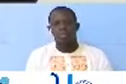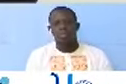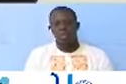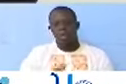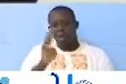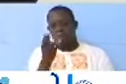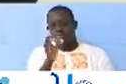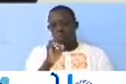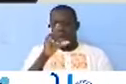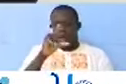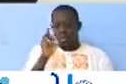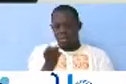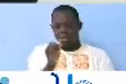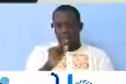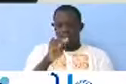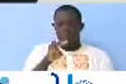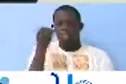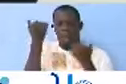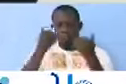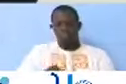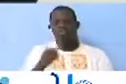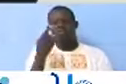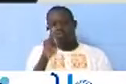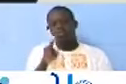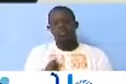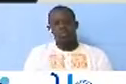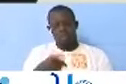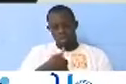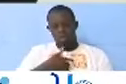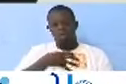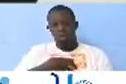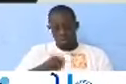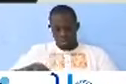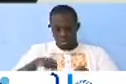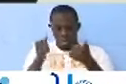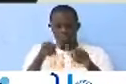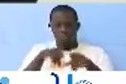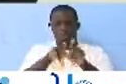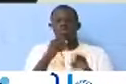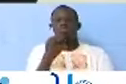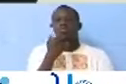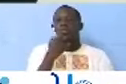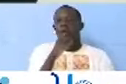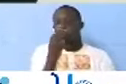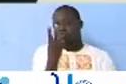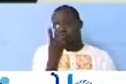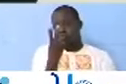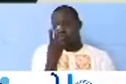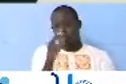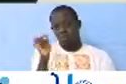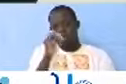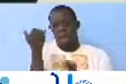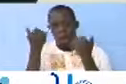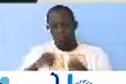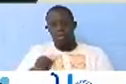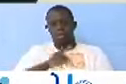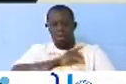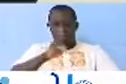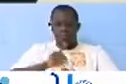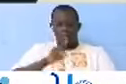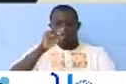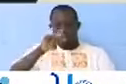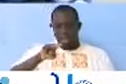Welcome happened first. So I want you to start with number two, which is the NIA. You are follow NIA. I'm NIA. At the NIA,